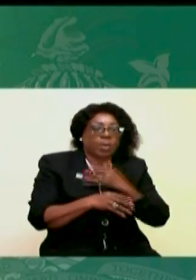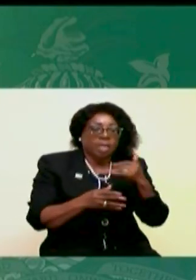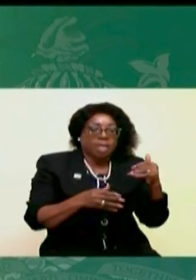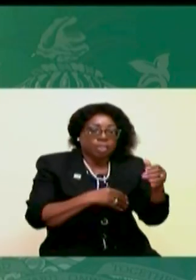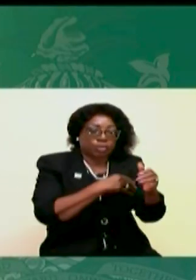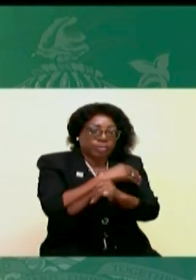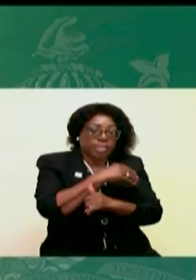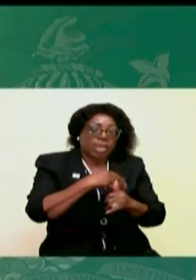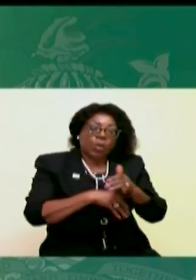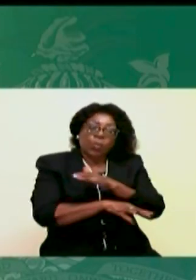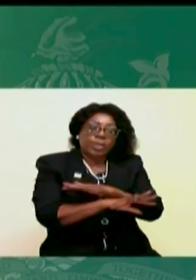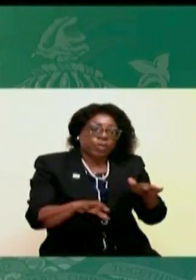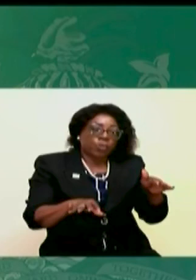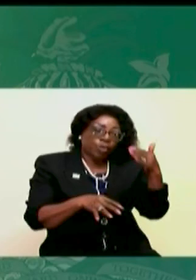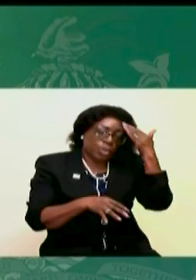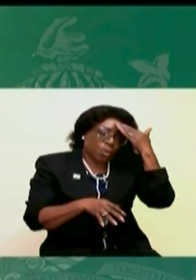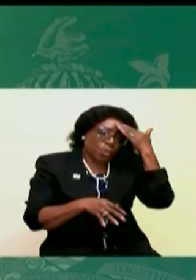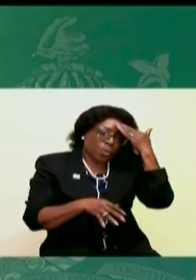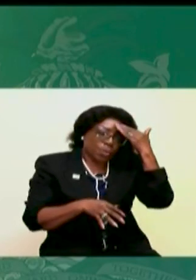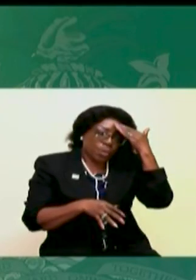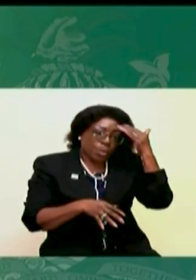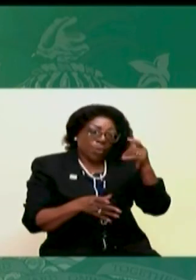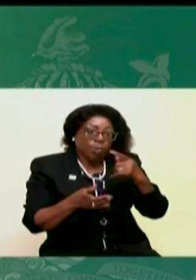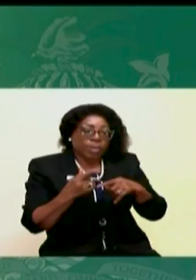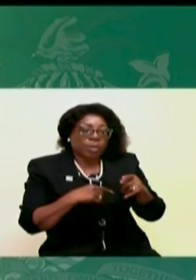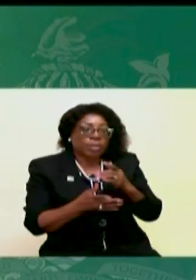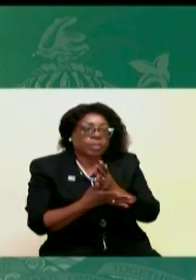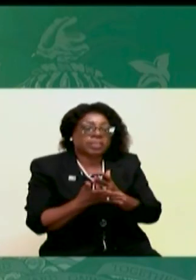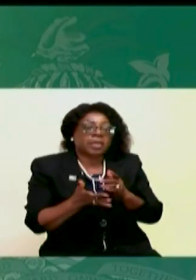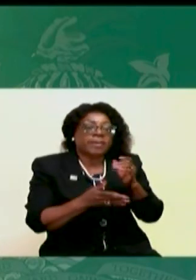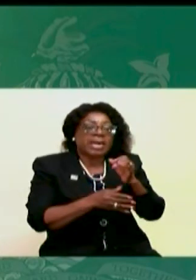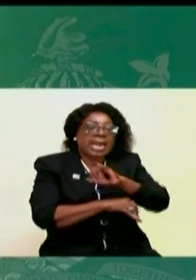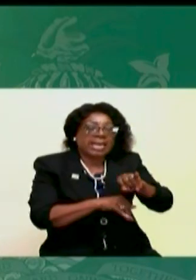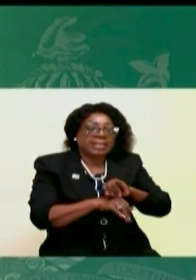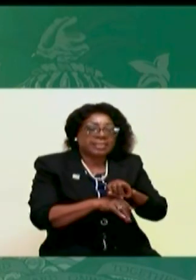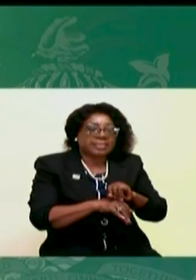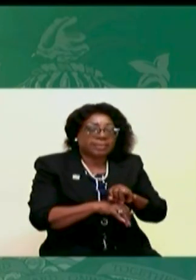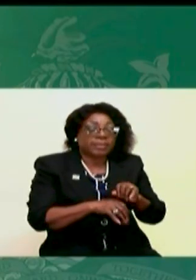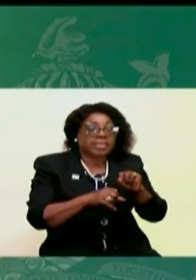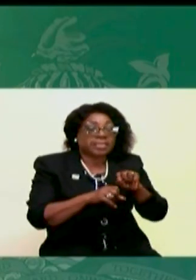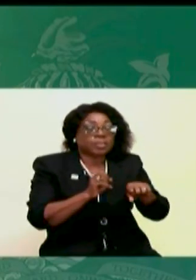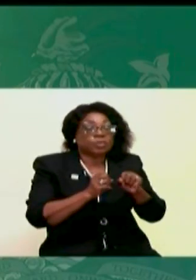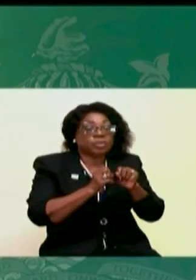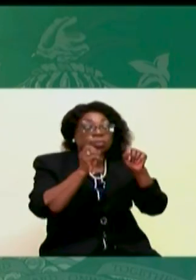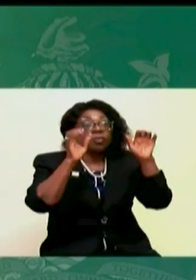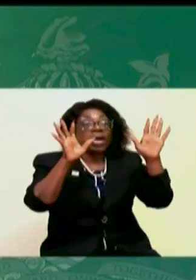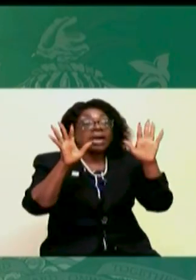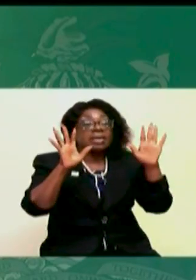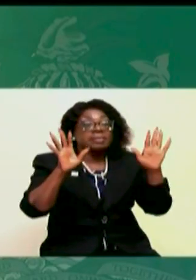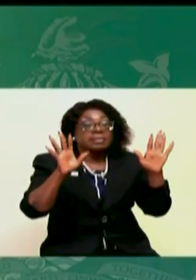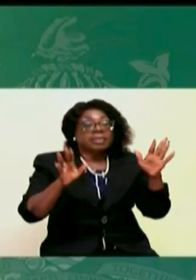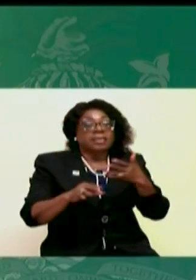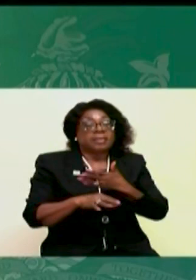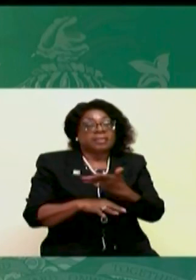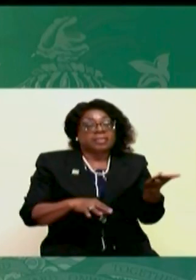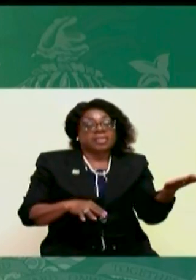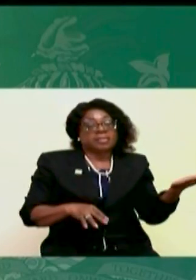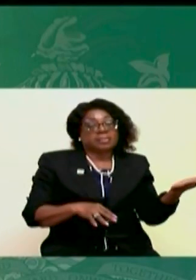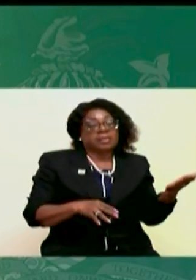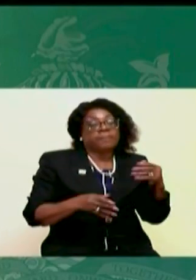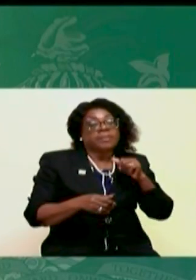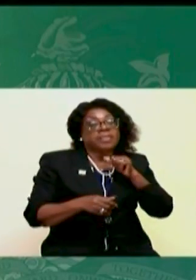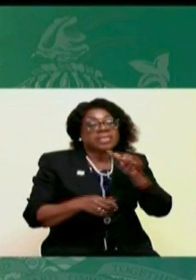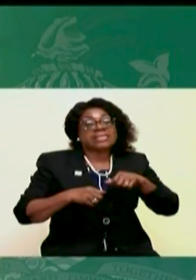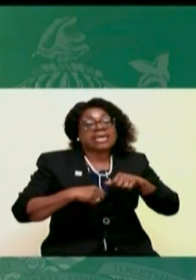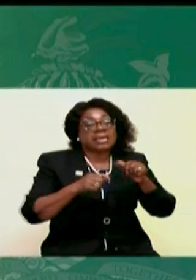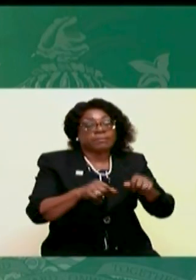we don't know. We've gone to some islands, Madam Speaker, just to be so surprised to find out that they're disabled.